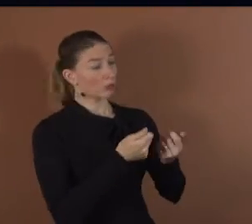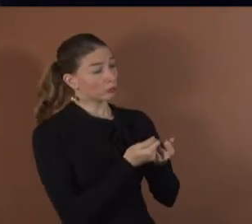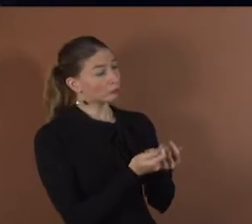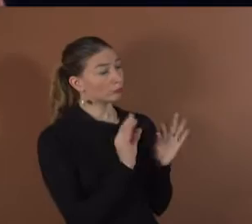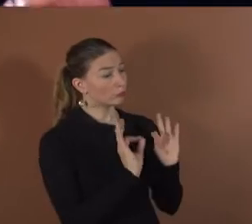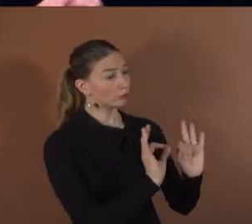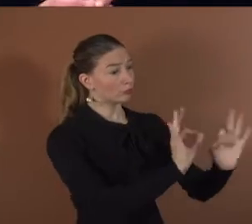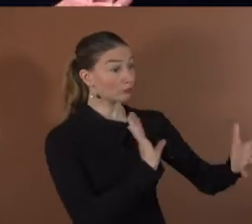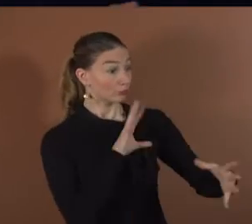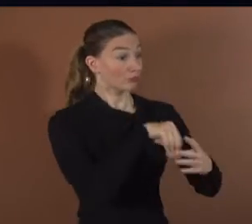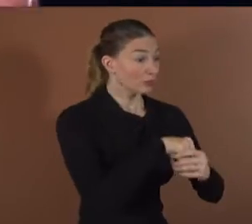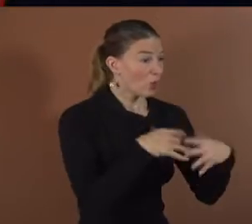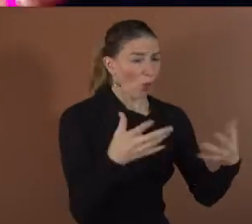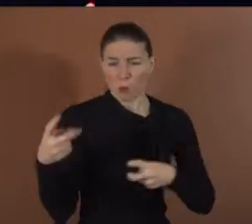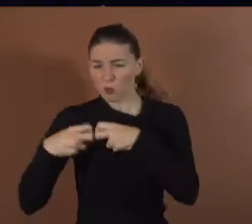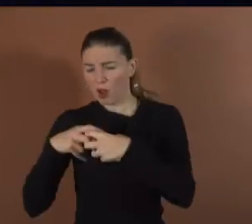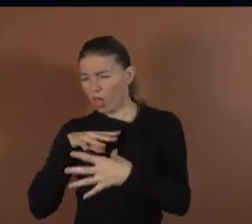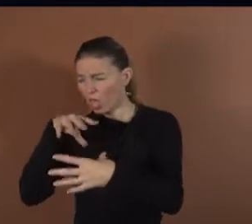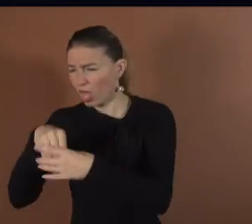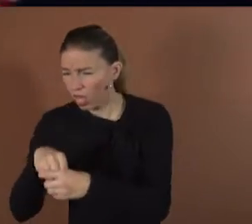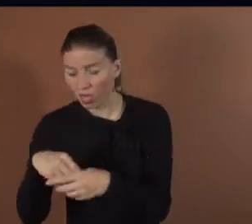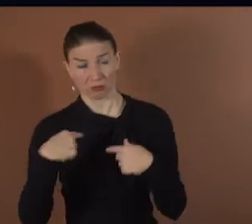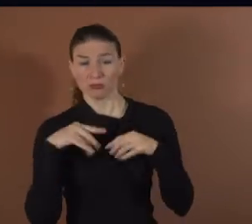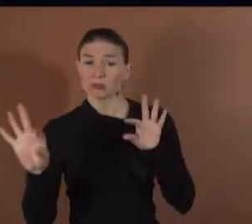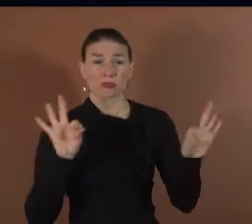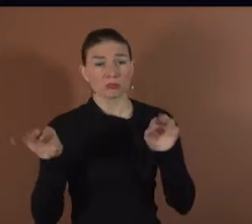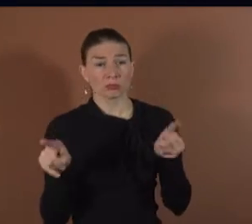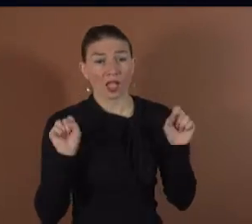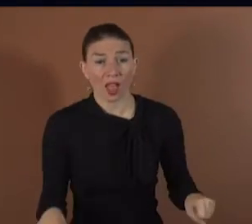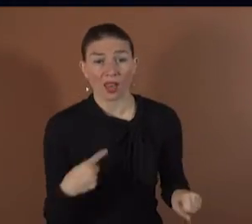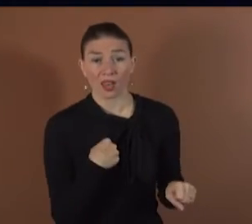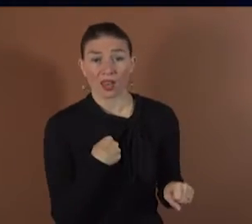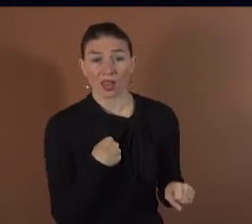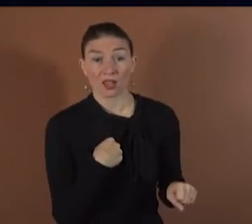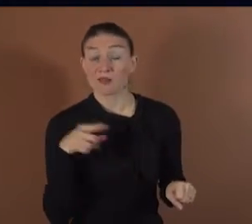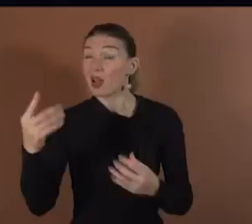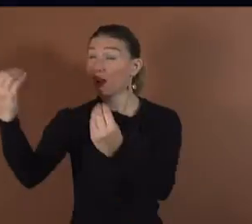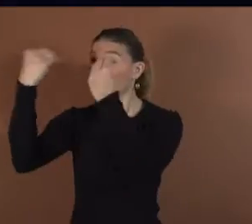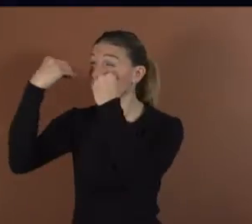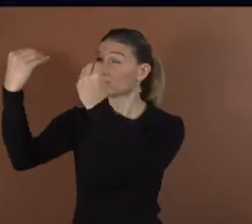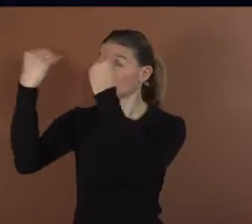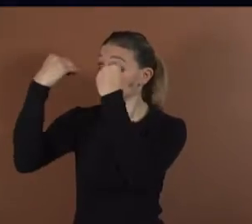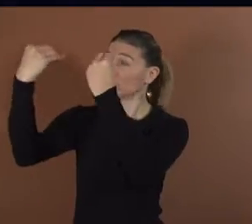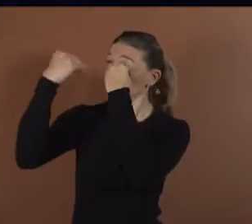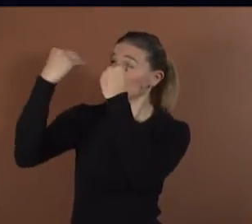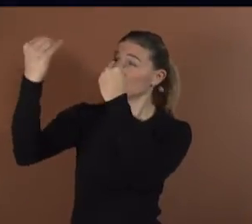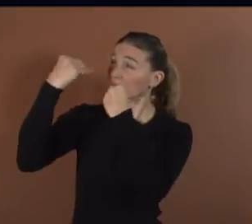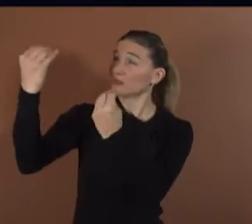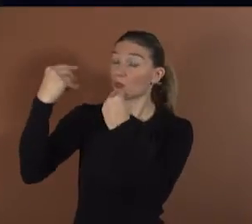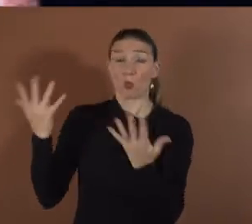by allowing us and encouraging us and educating us, she was choosing to be part of the